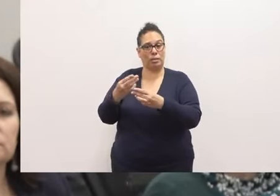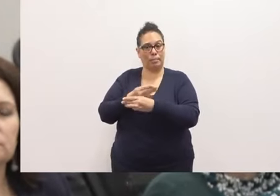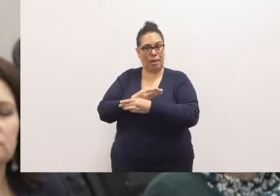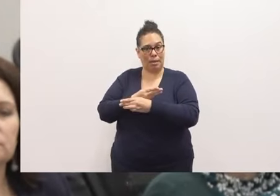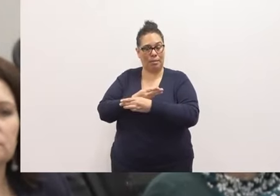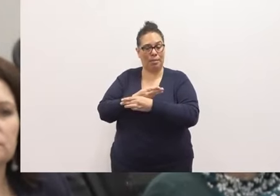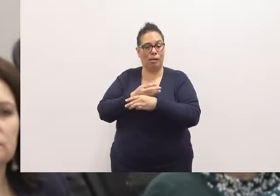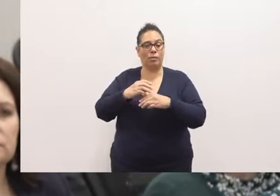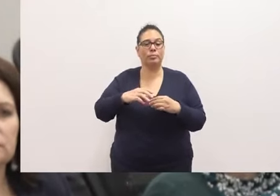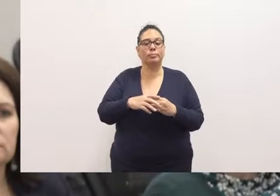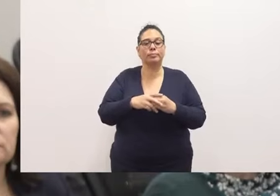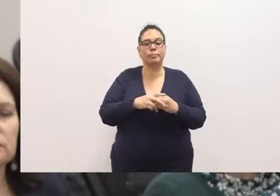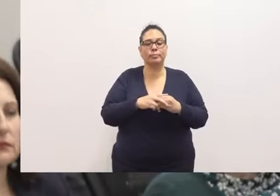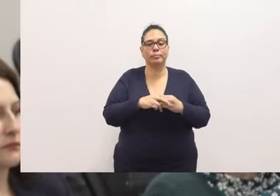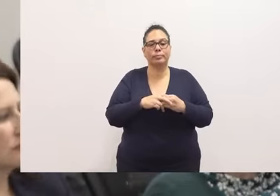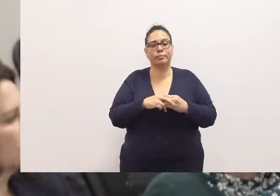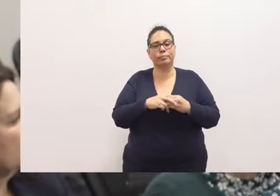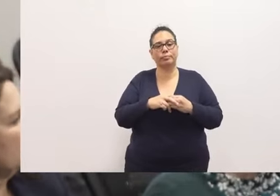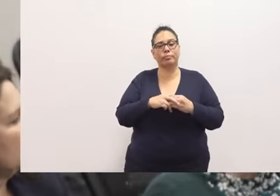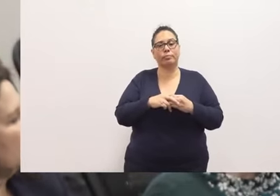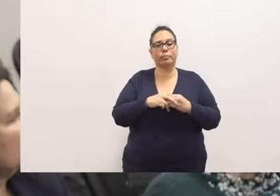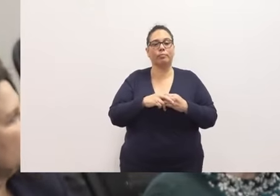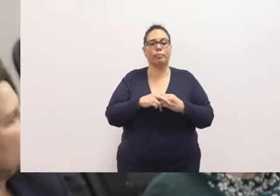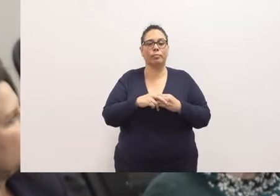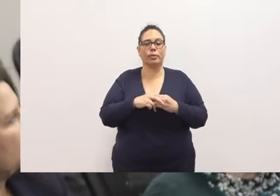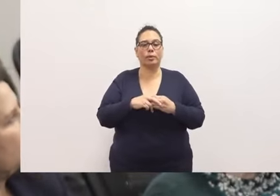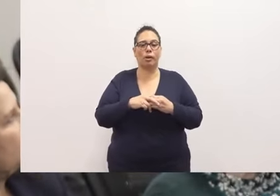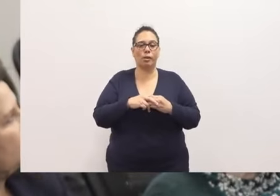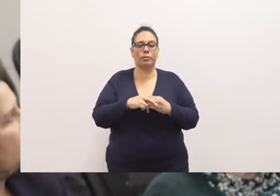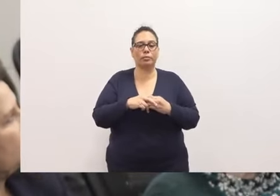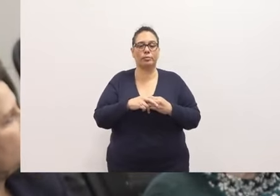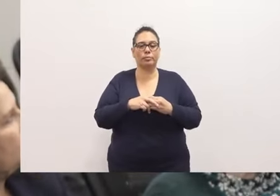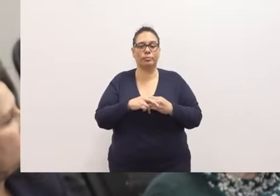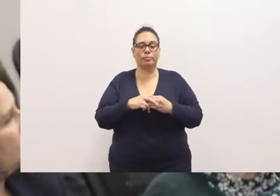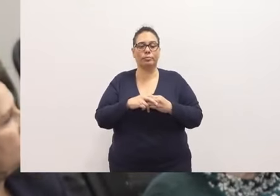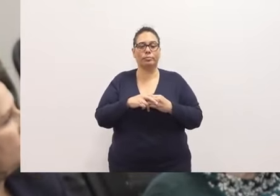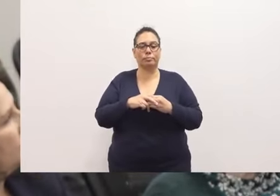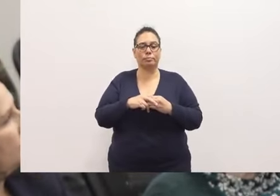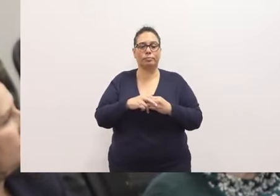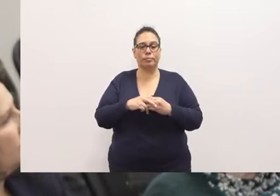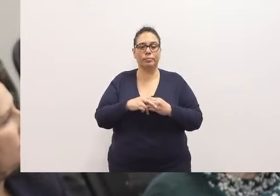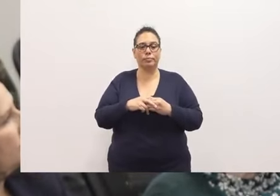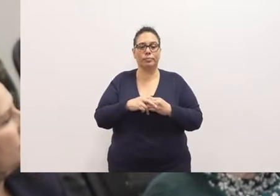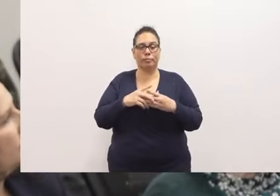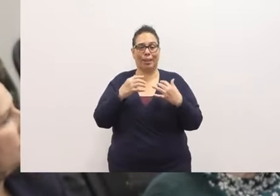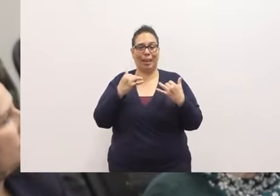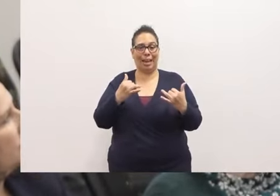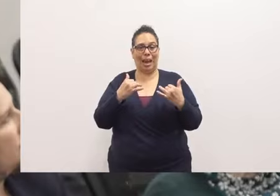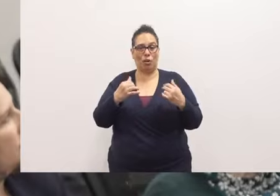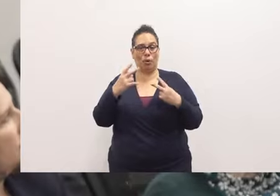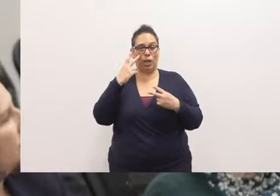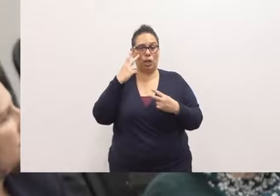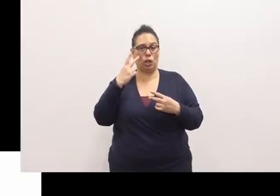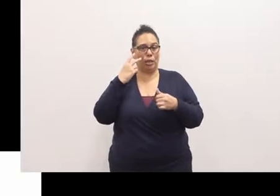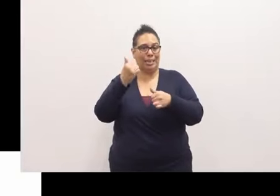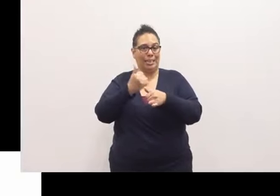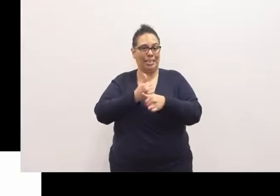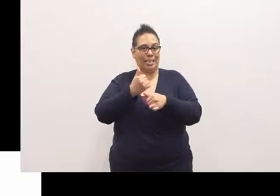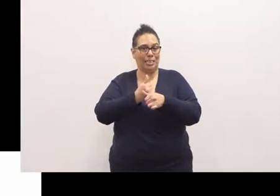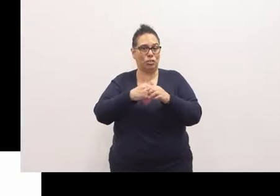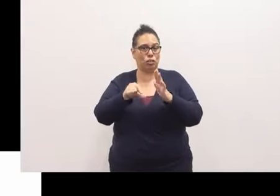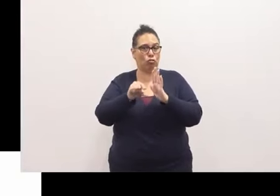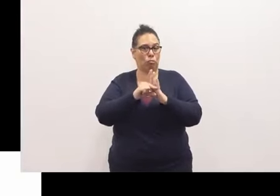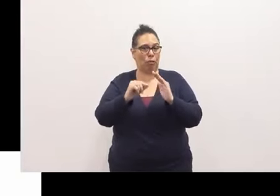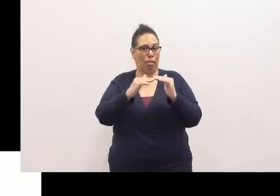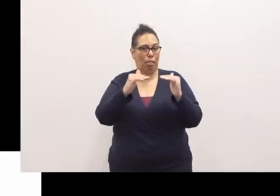ninth grade. So let's look now specifically at each of the grade levels and what do we measure in each